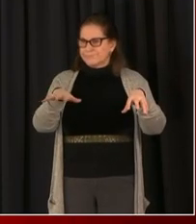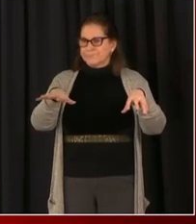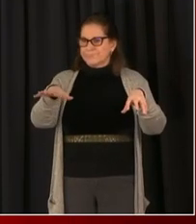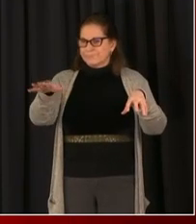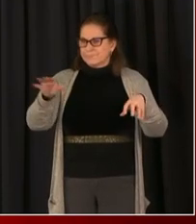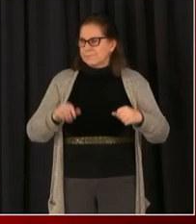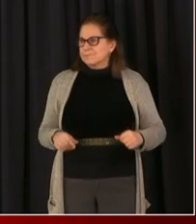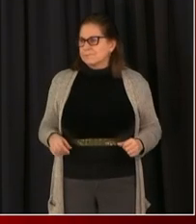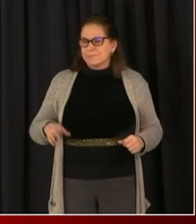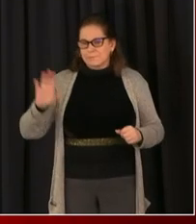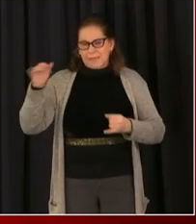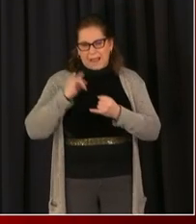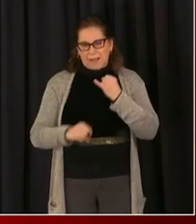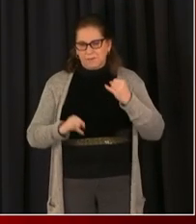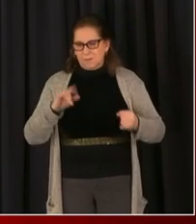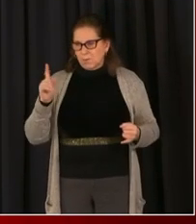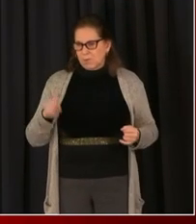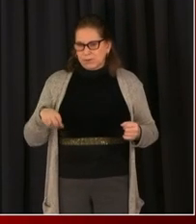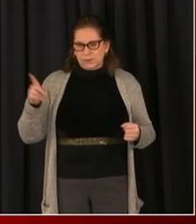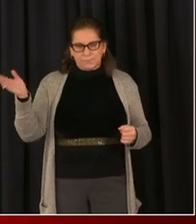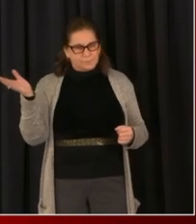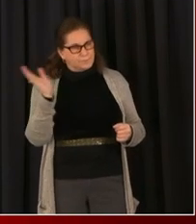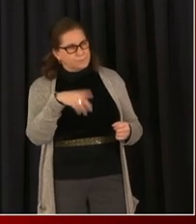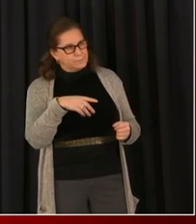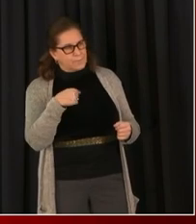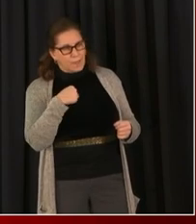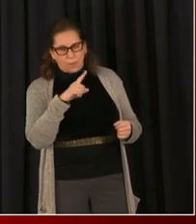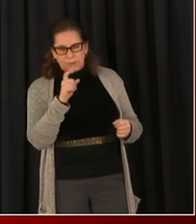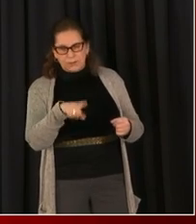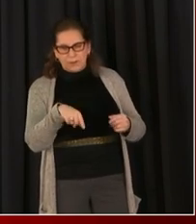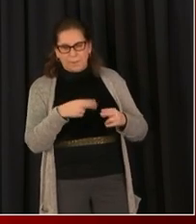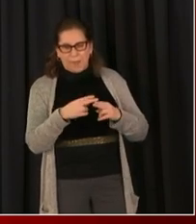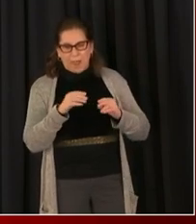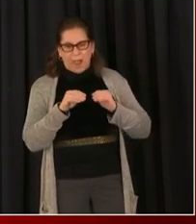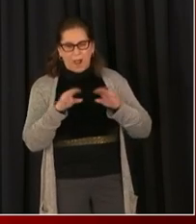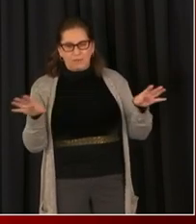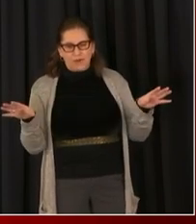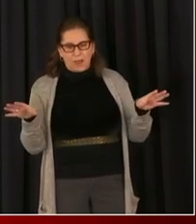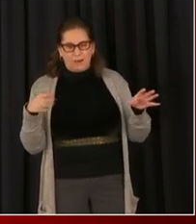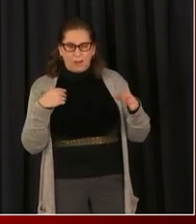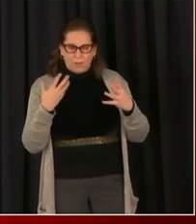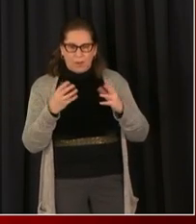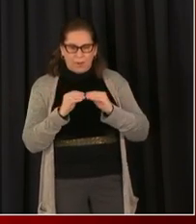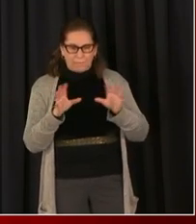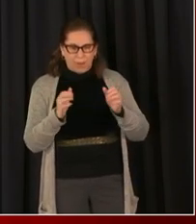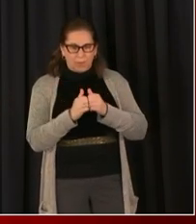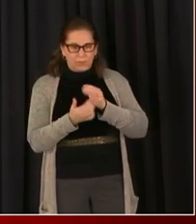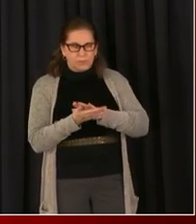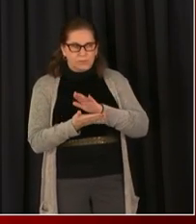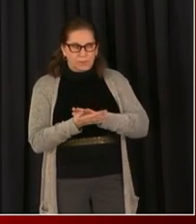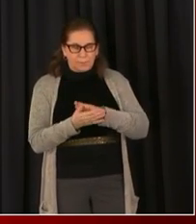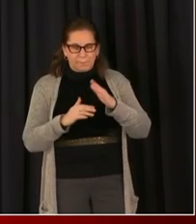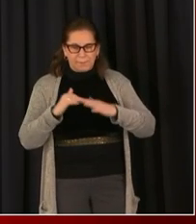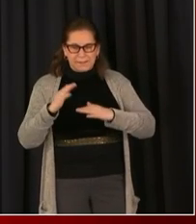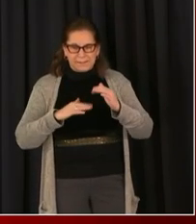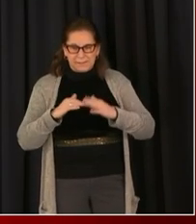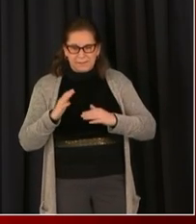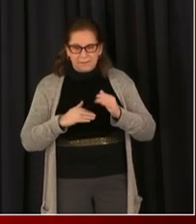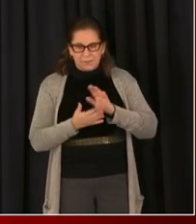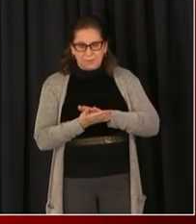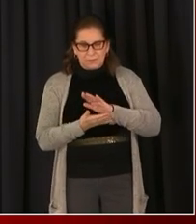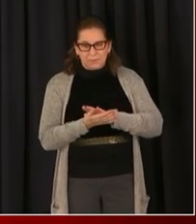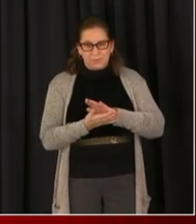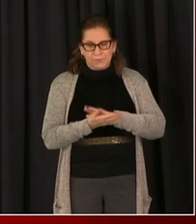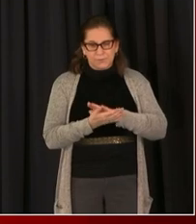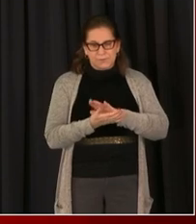looking at the outbreak data that's been published, I was hoping you could clarify with school buildings, is that mostly charter schools